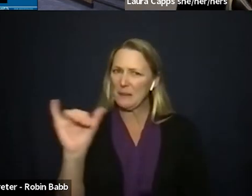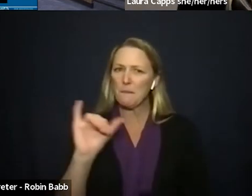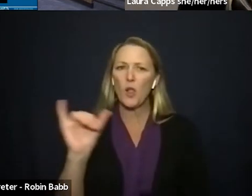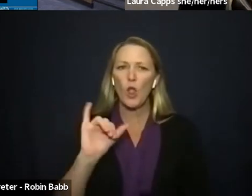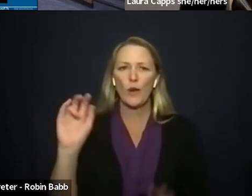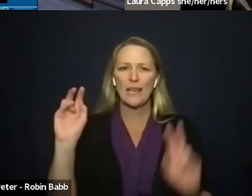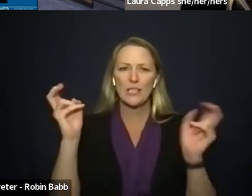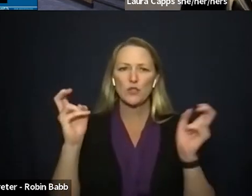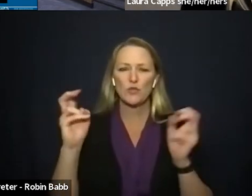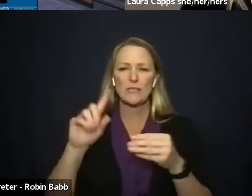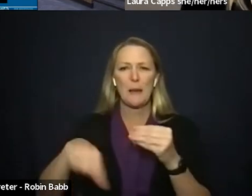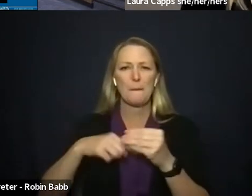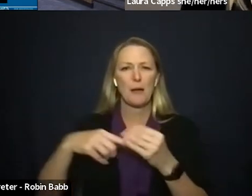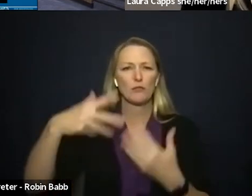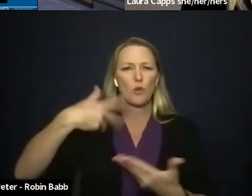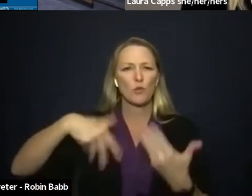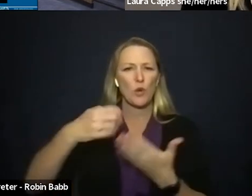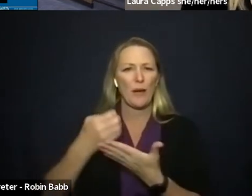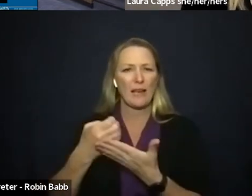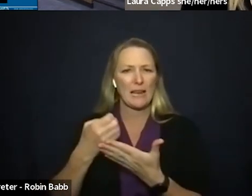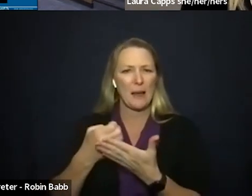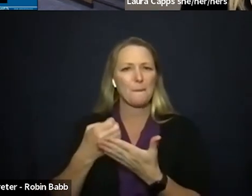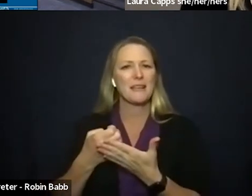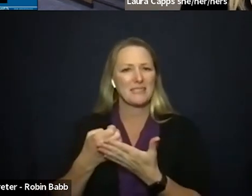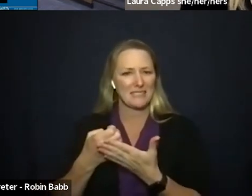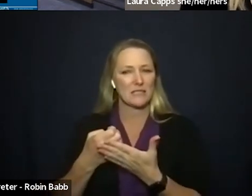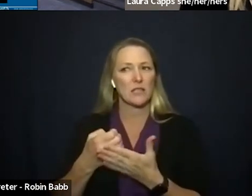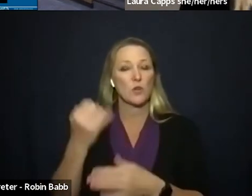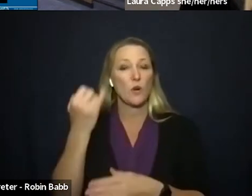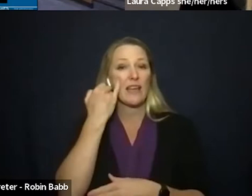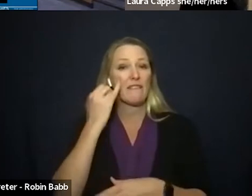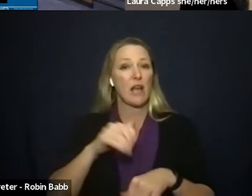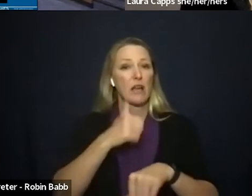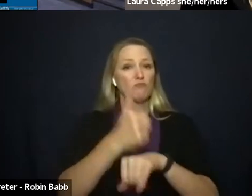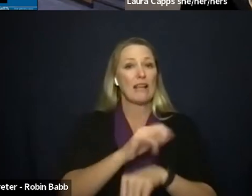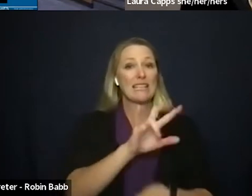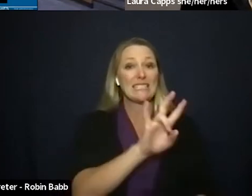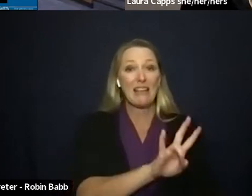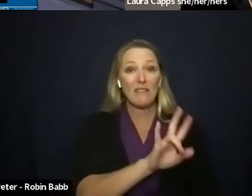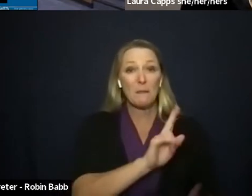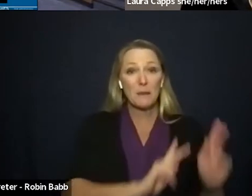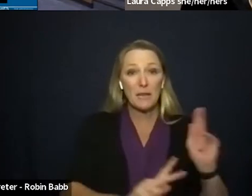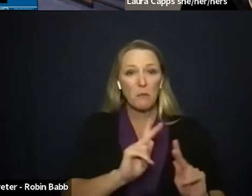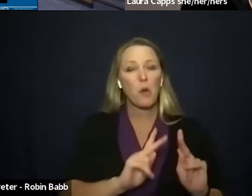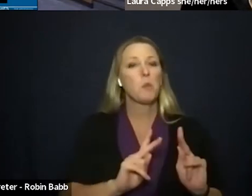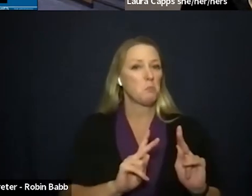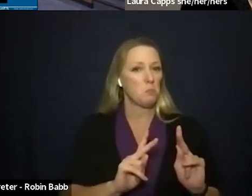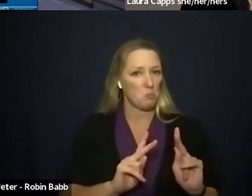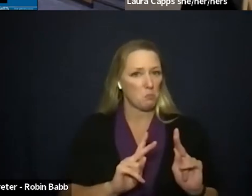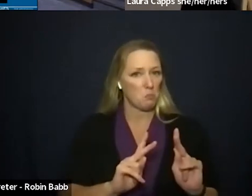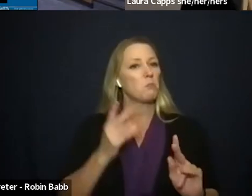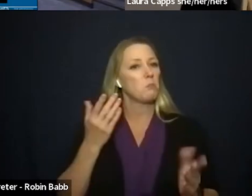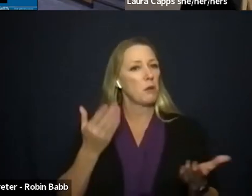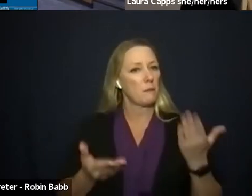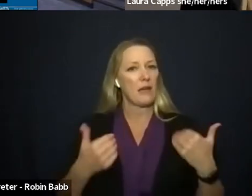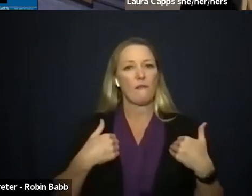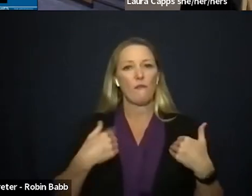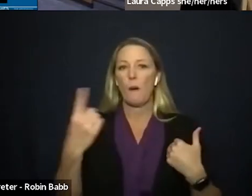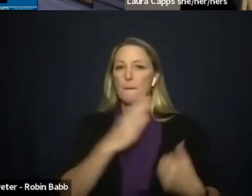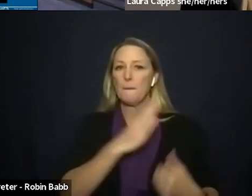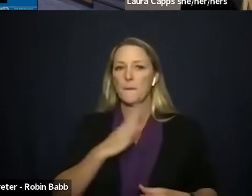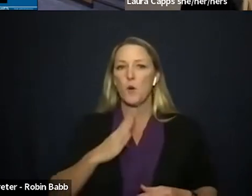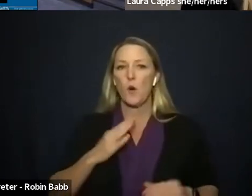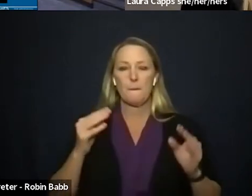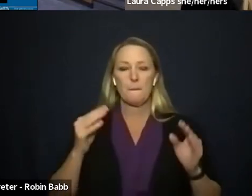social economics so by having seven people we could for example have a board member who represented